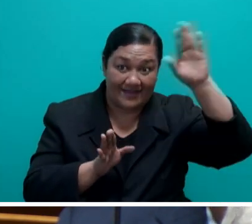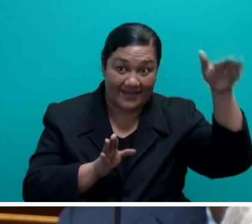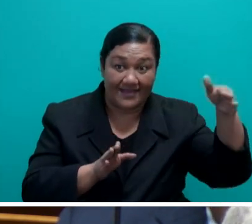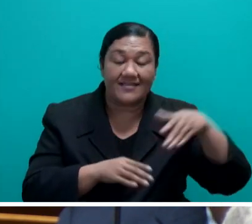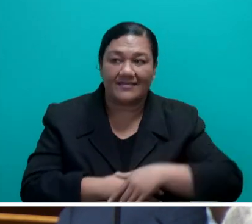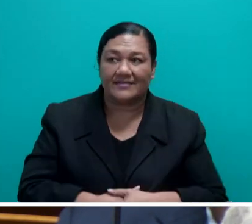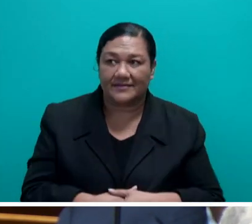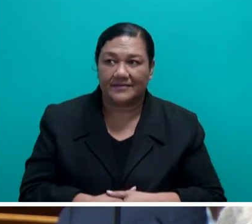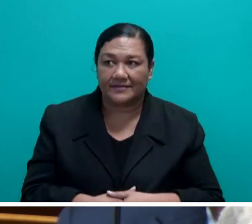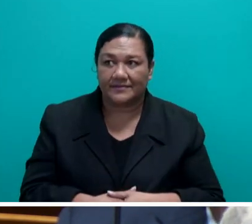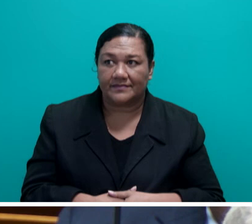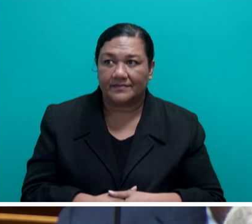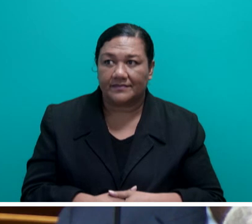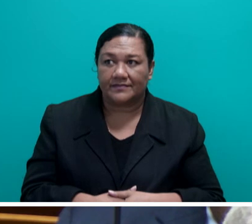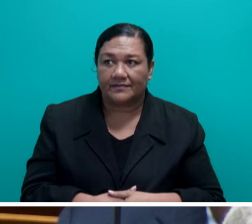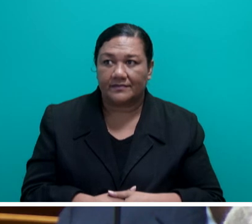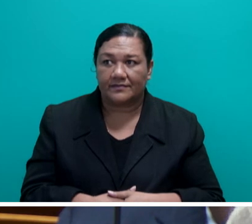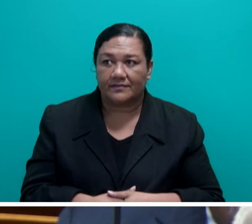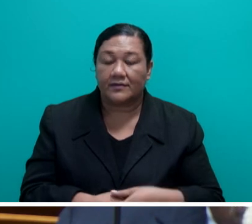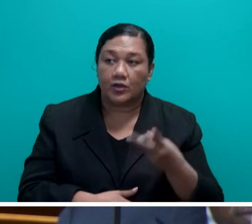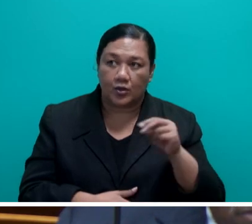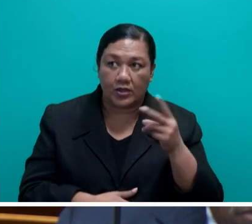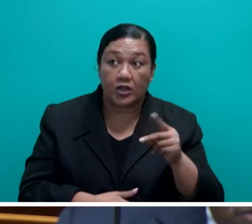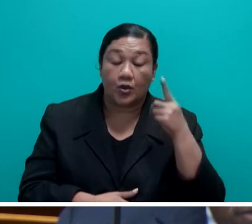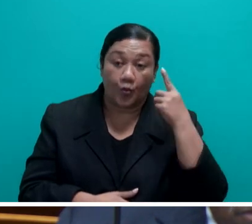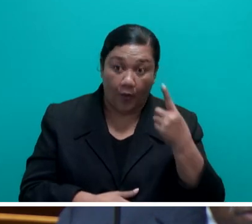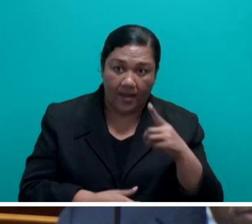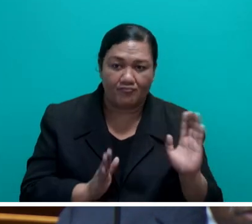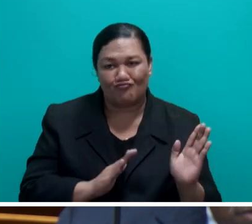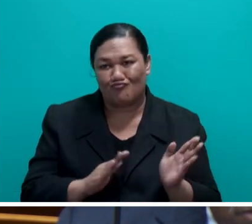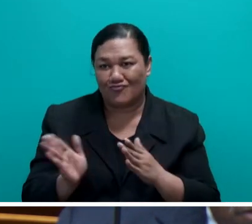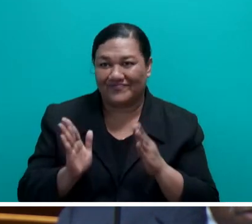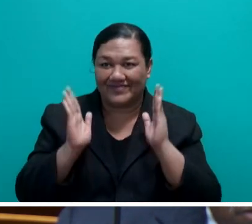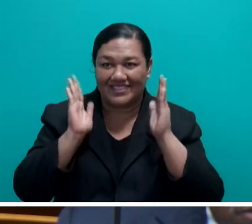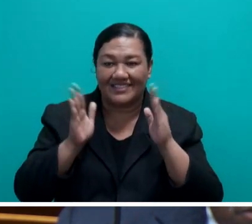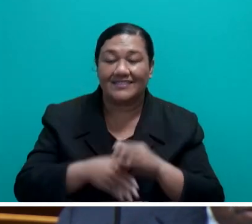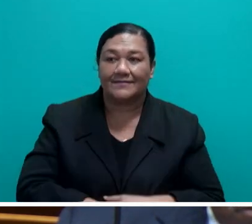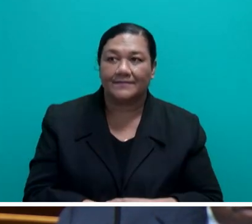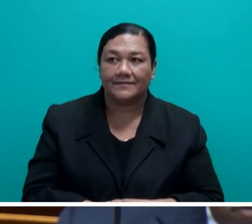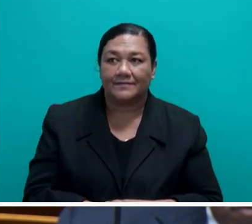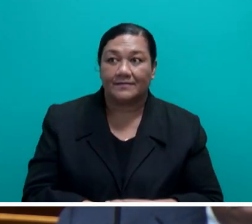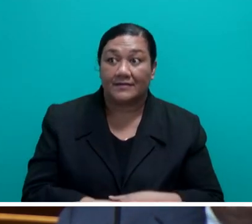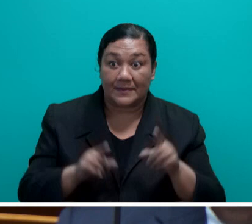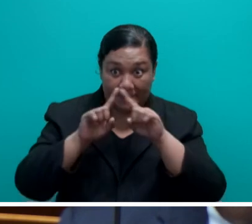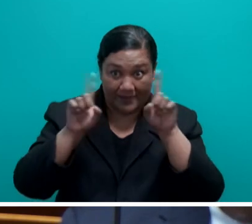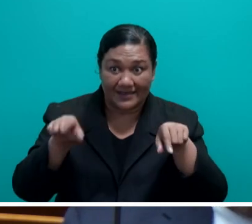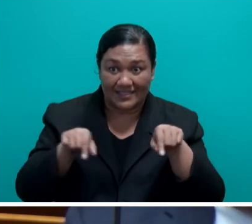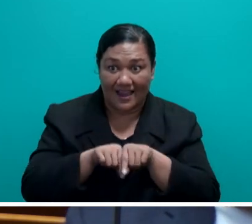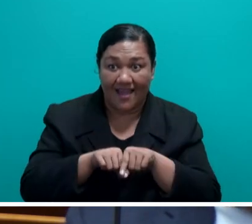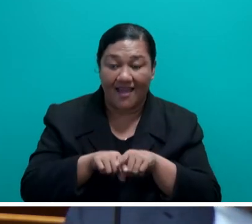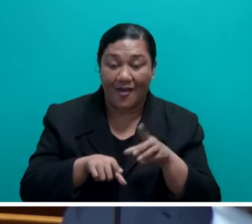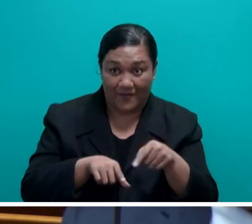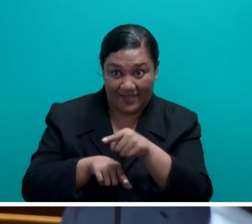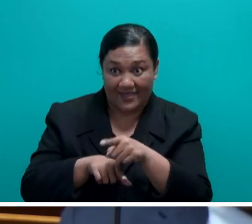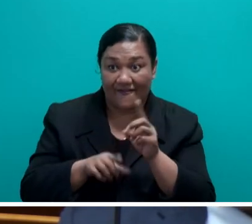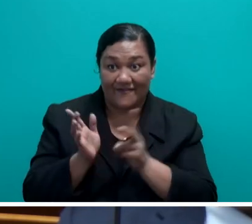since the geohazard event in early 2021. And I believe most of us have seen the pictures of the tent village, and that's